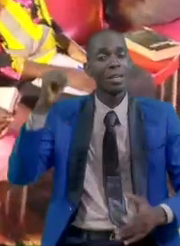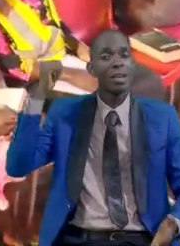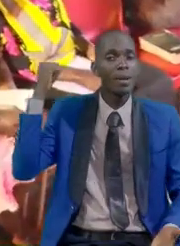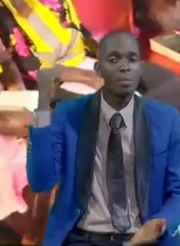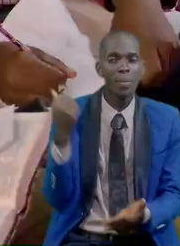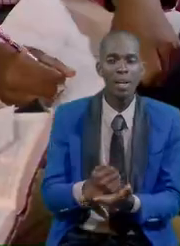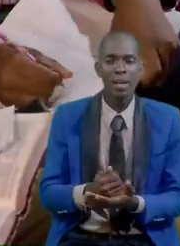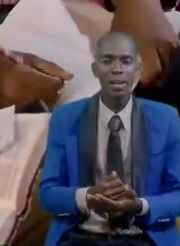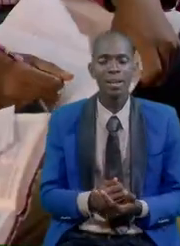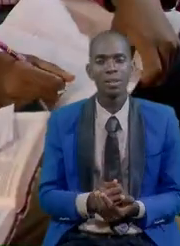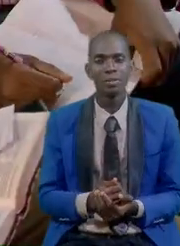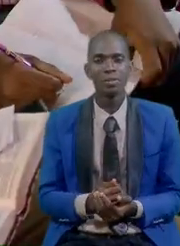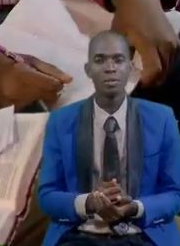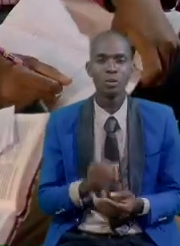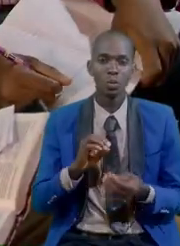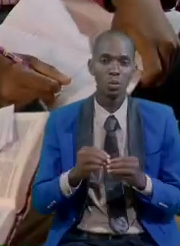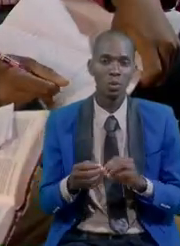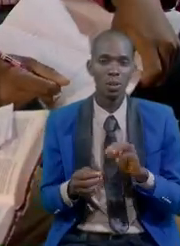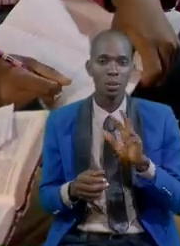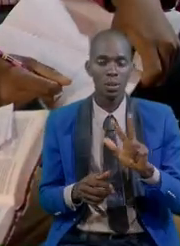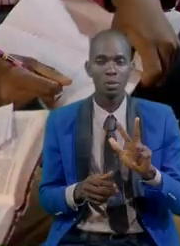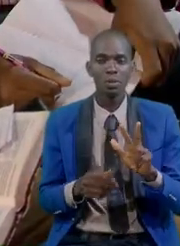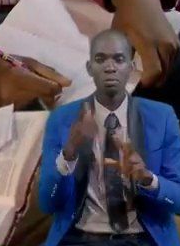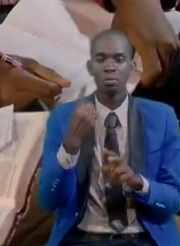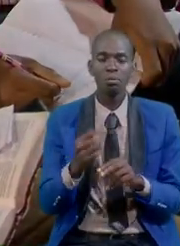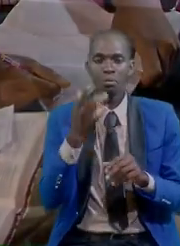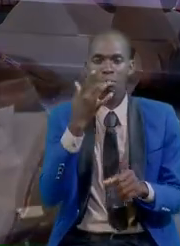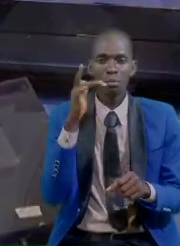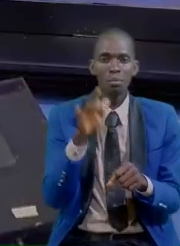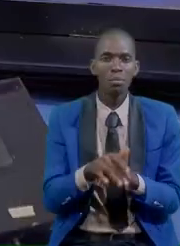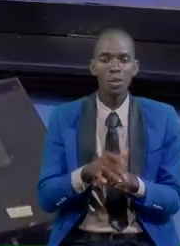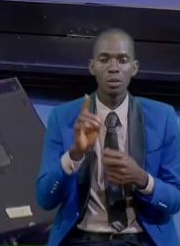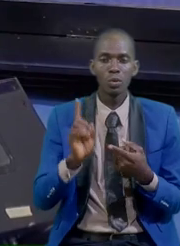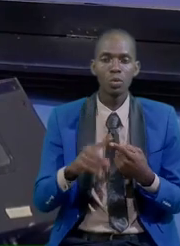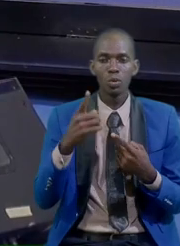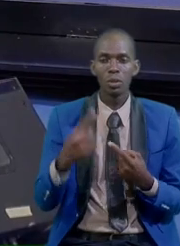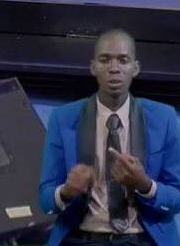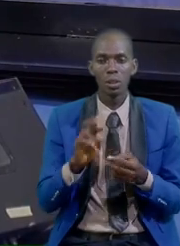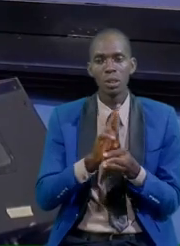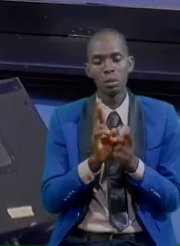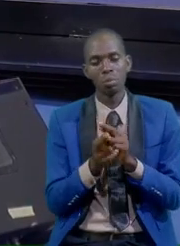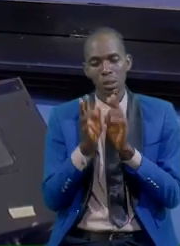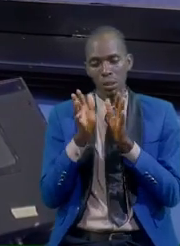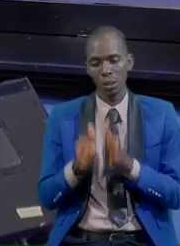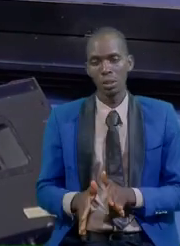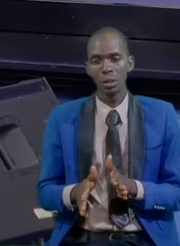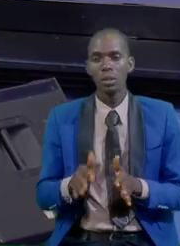Amen. Number three is the promise to the repentant that